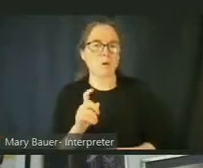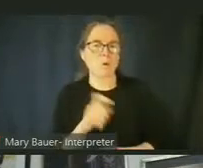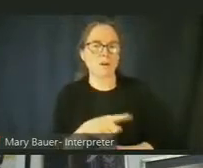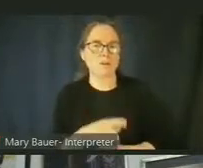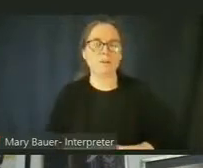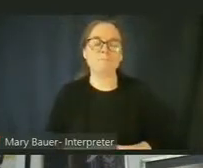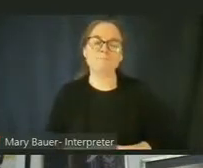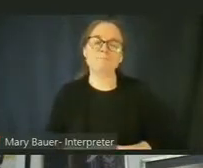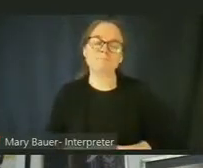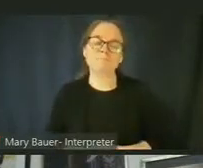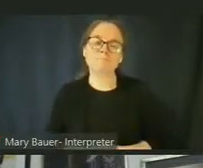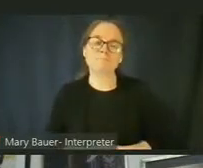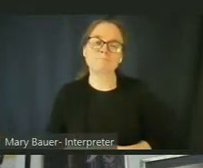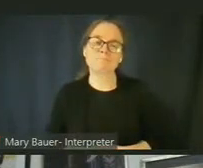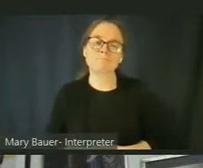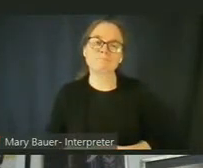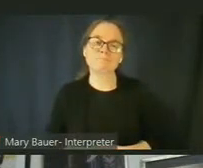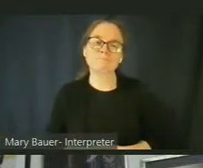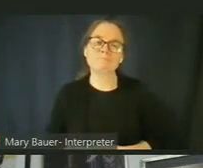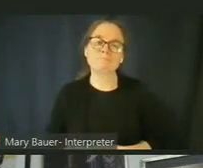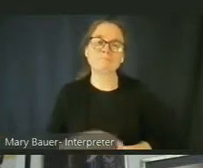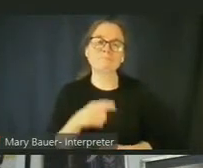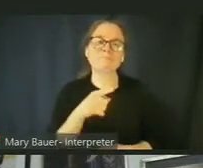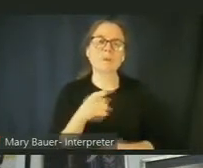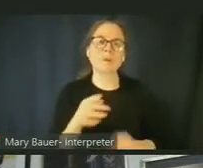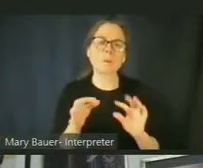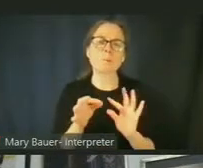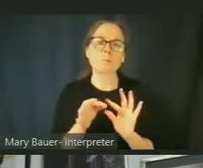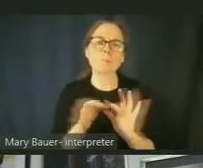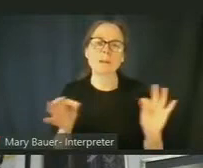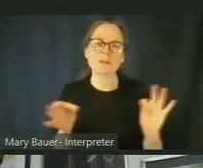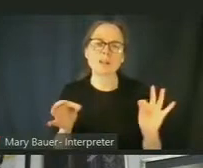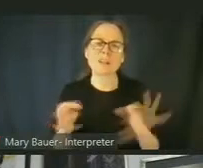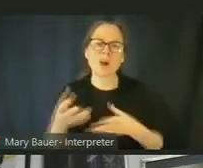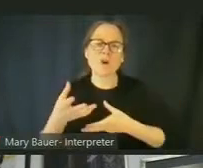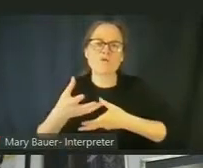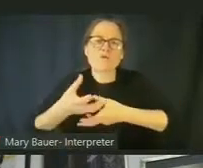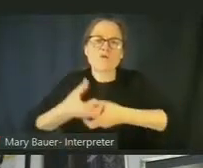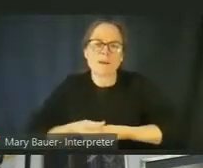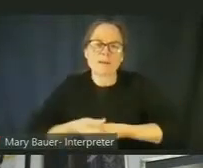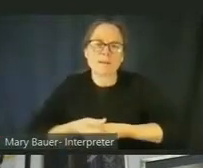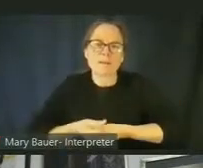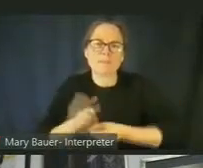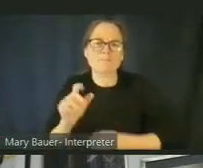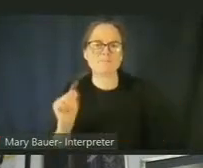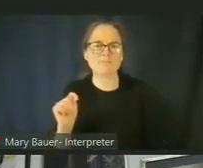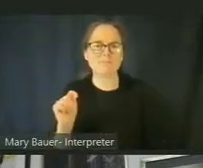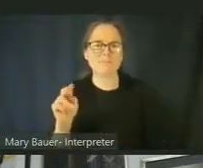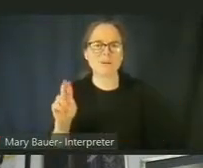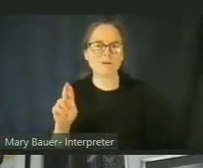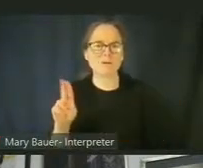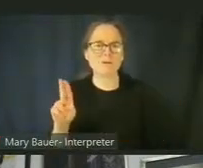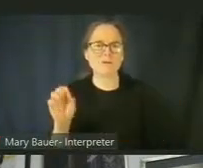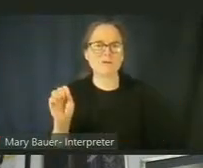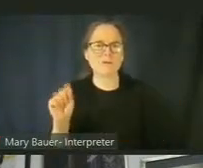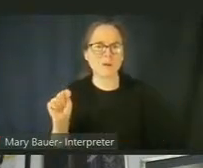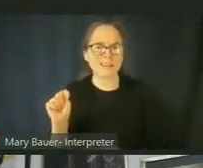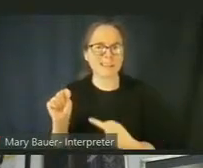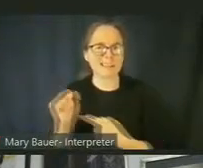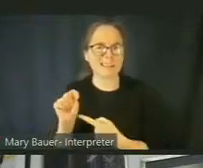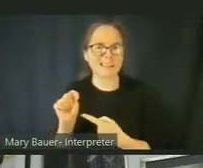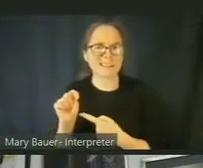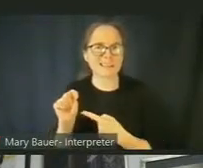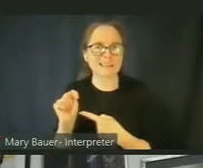talked about in myth number 1 about trust, and trust was a really huge factor